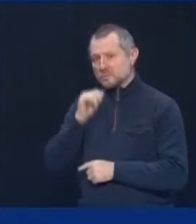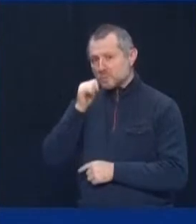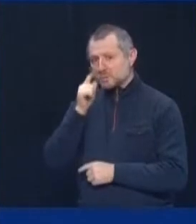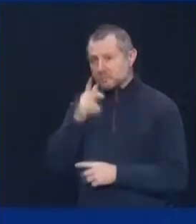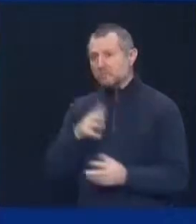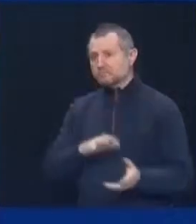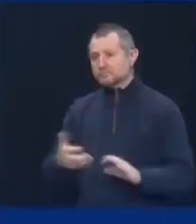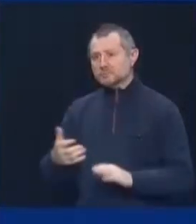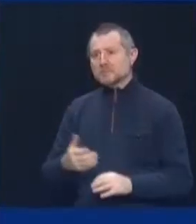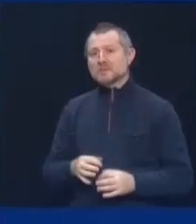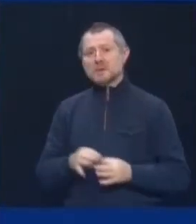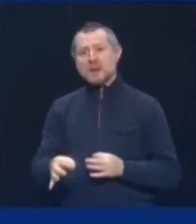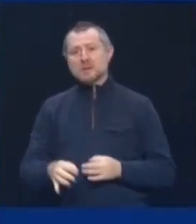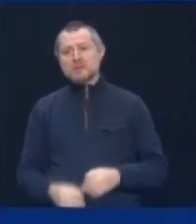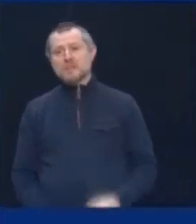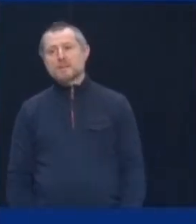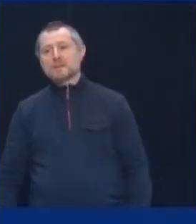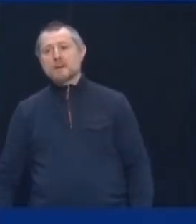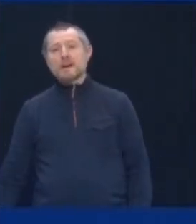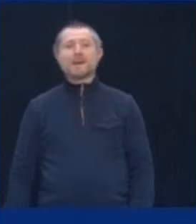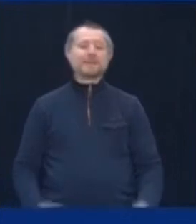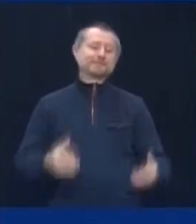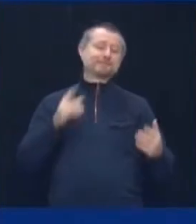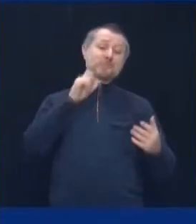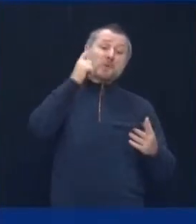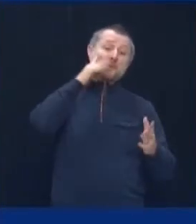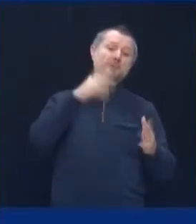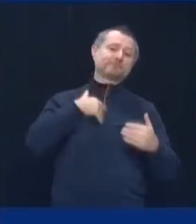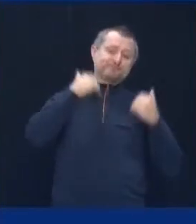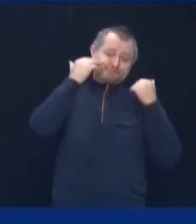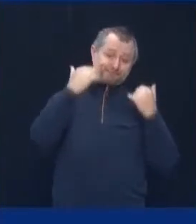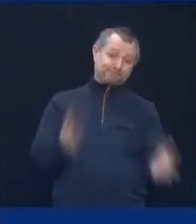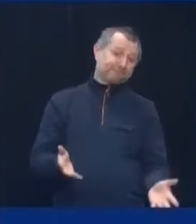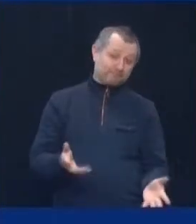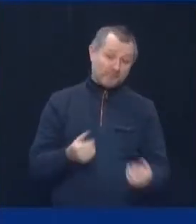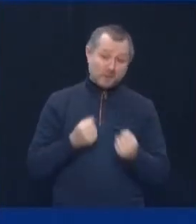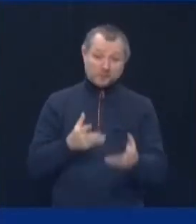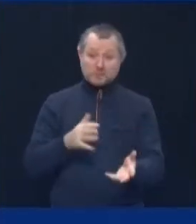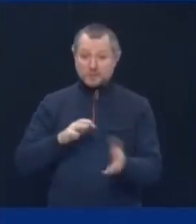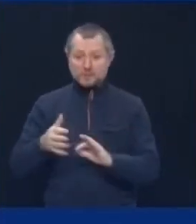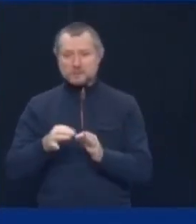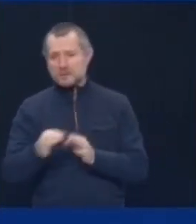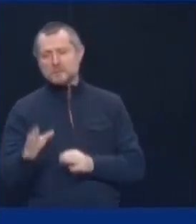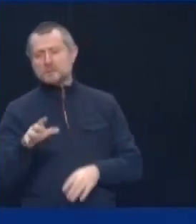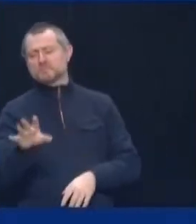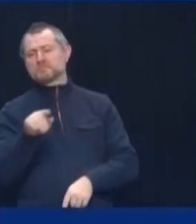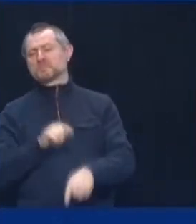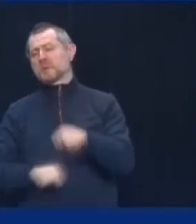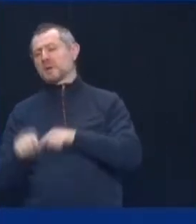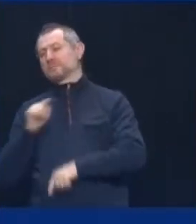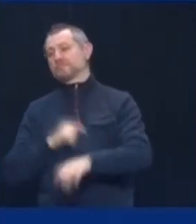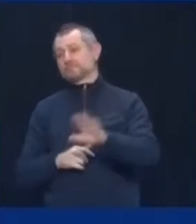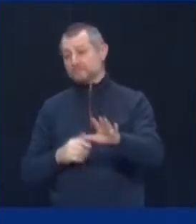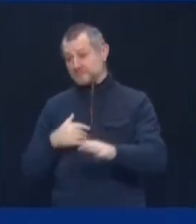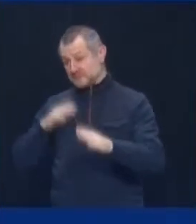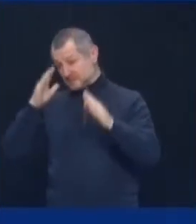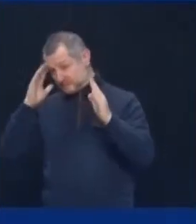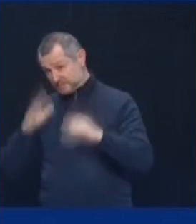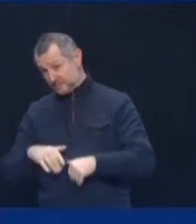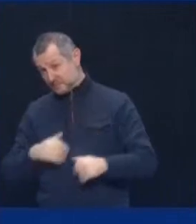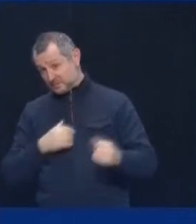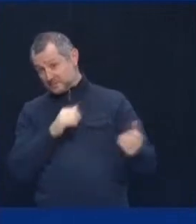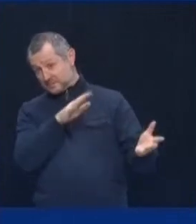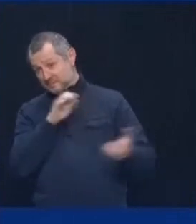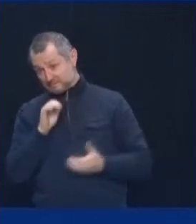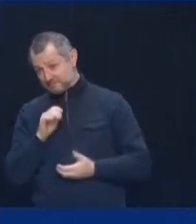We do not know if there's a delay. Well, let's go back. Are we expecting any deliveries in the next couple of days? We